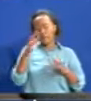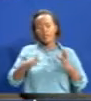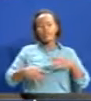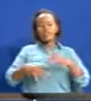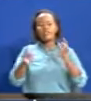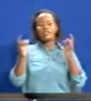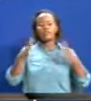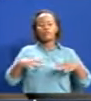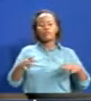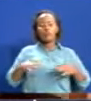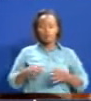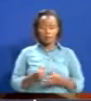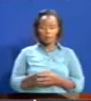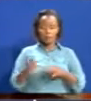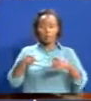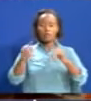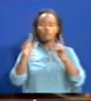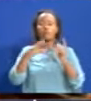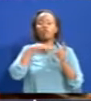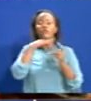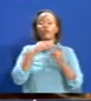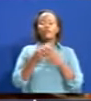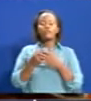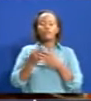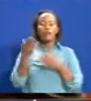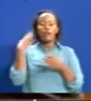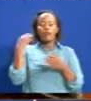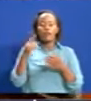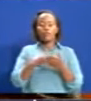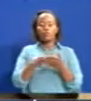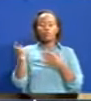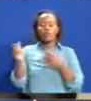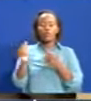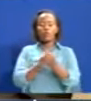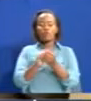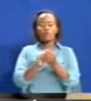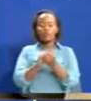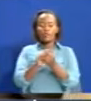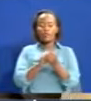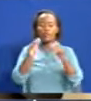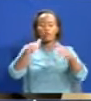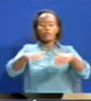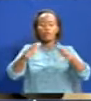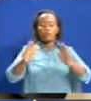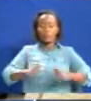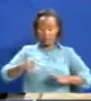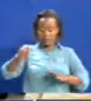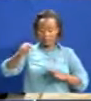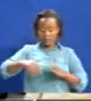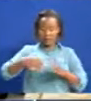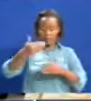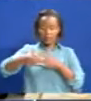who died on Friday last week, will be laid to rest this coming Friday in Laikipia County.